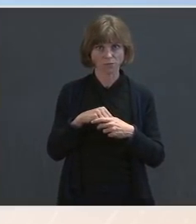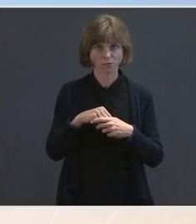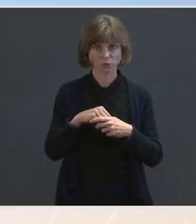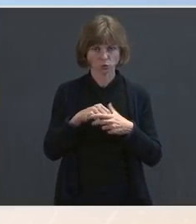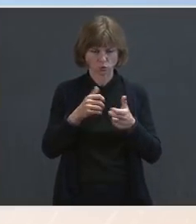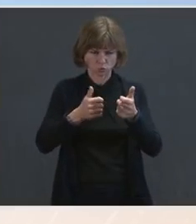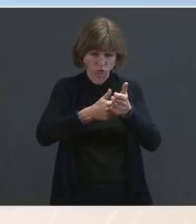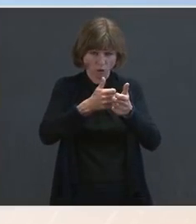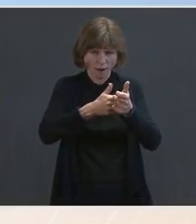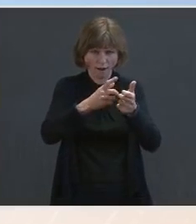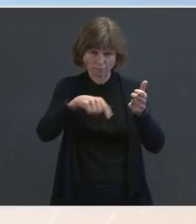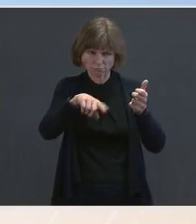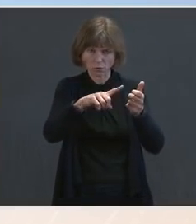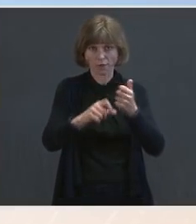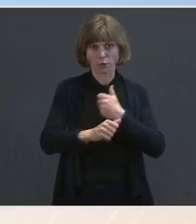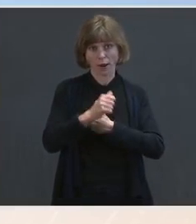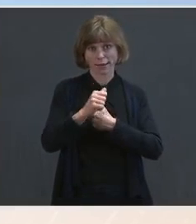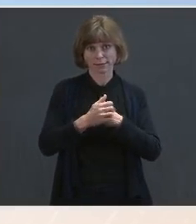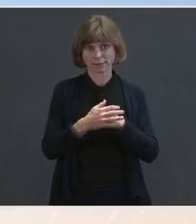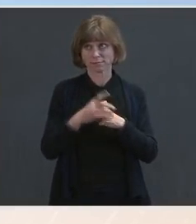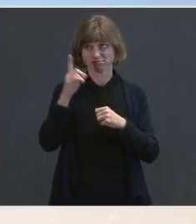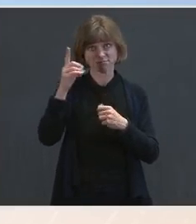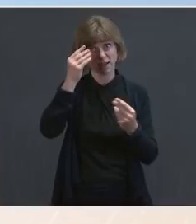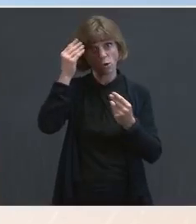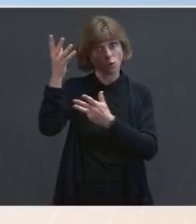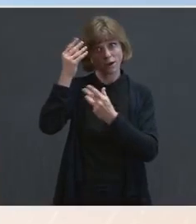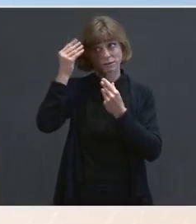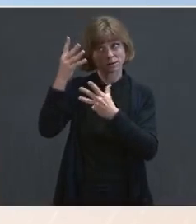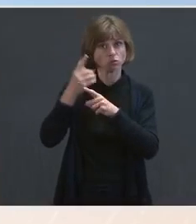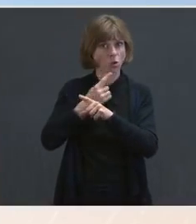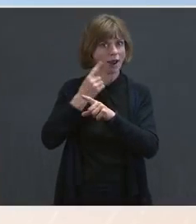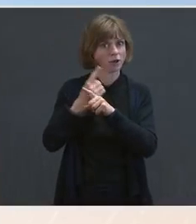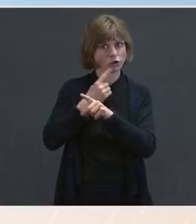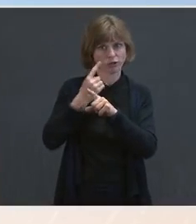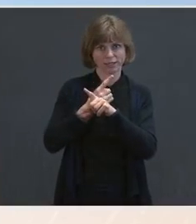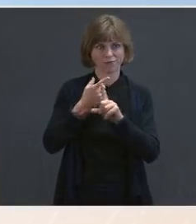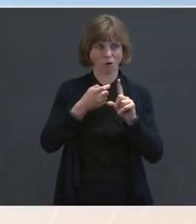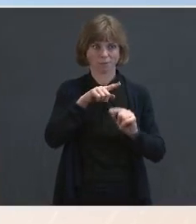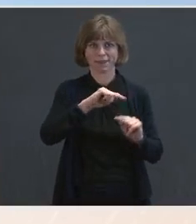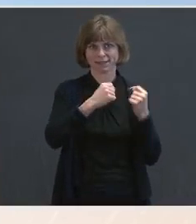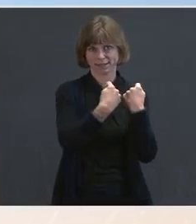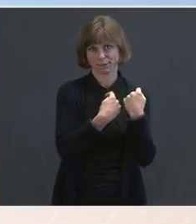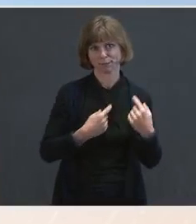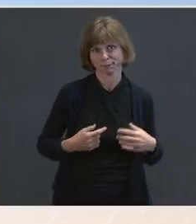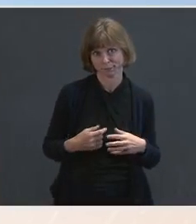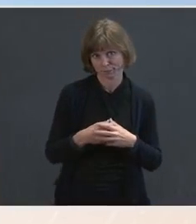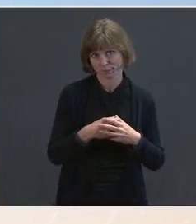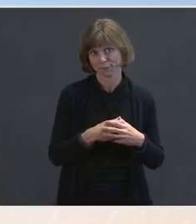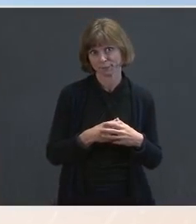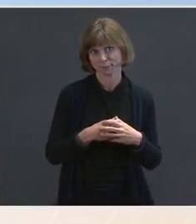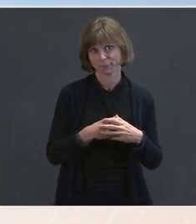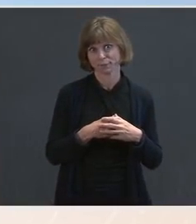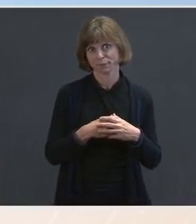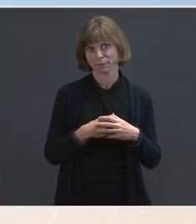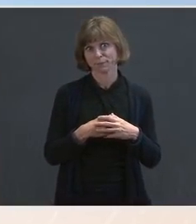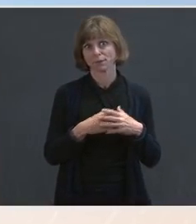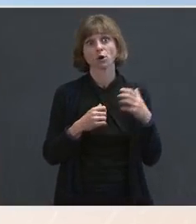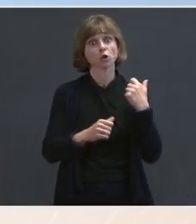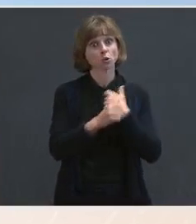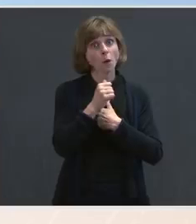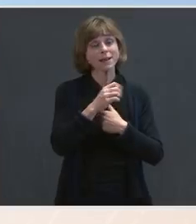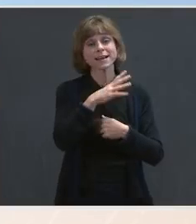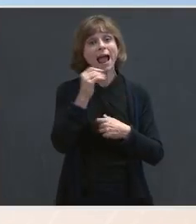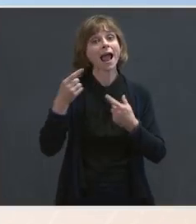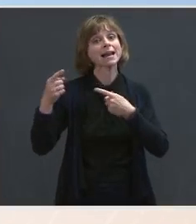tracking these threats and receiving regular updates, as he does from his team, about threats, of course, but about incidents